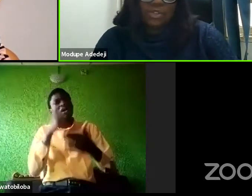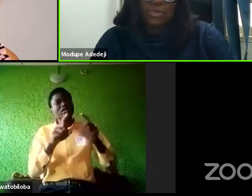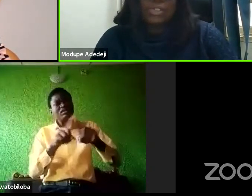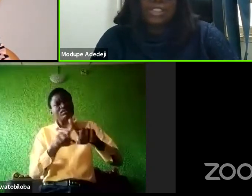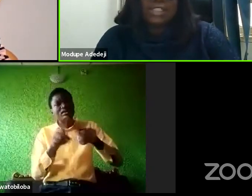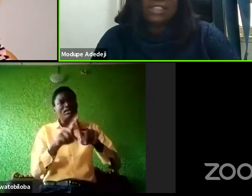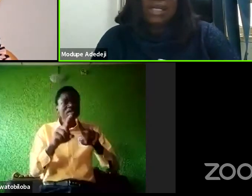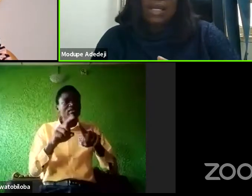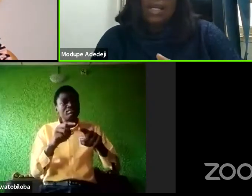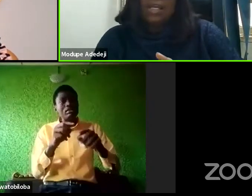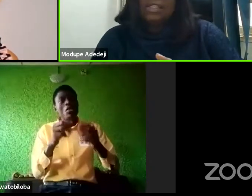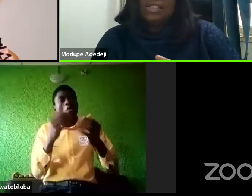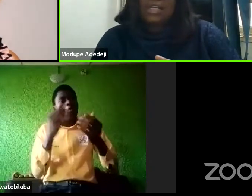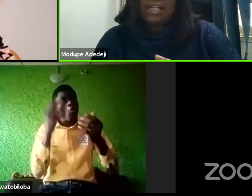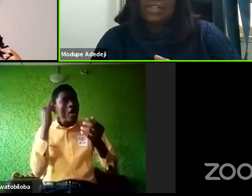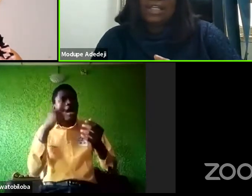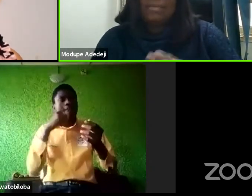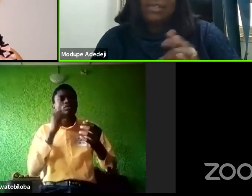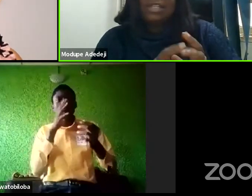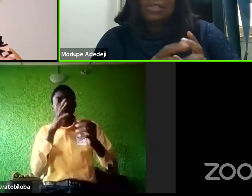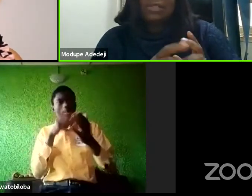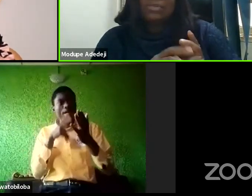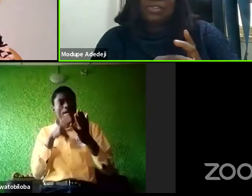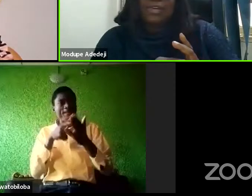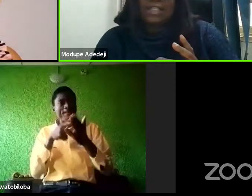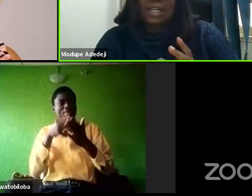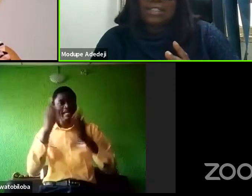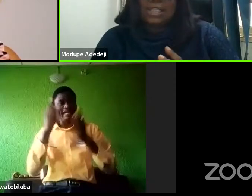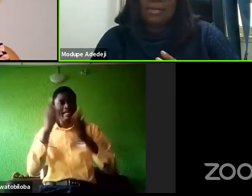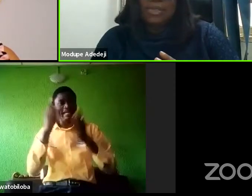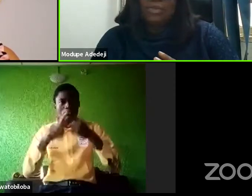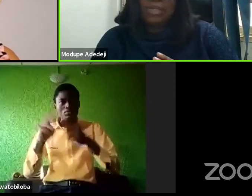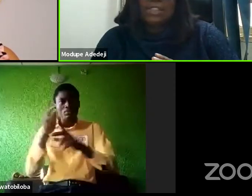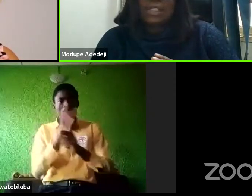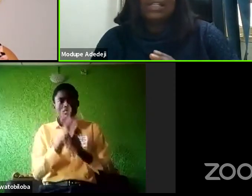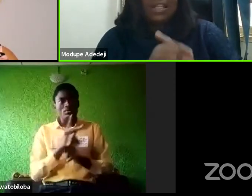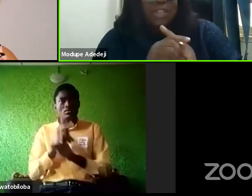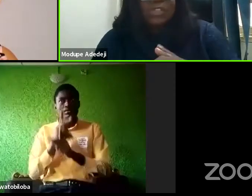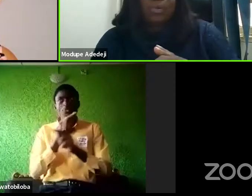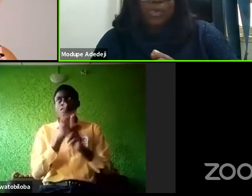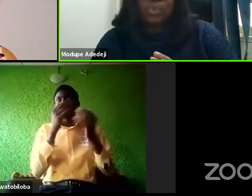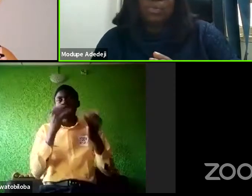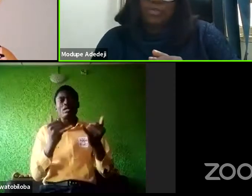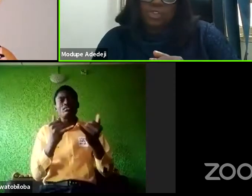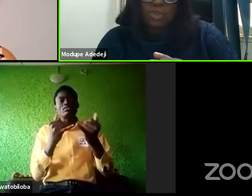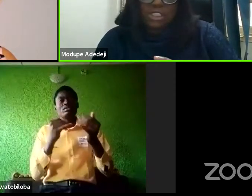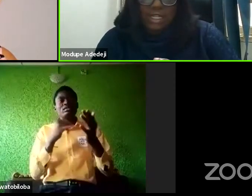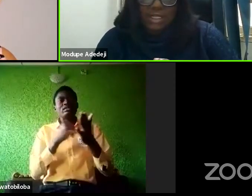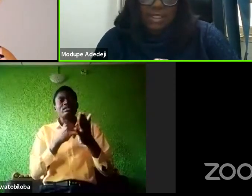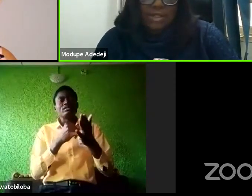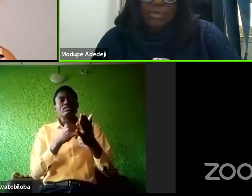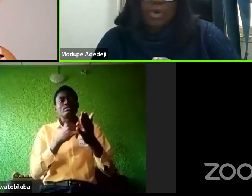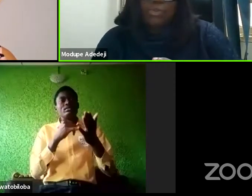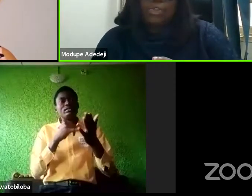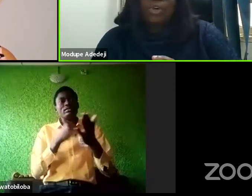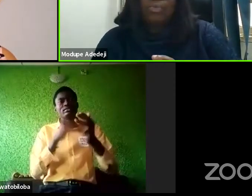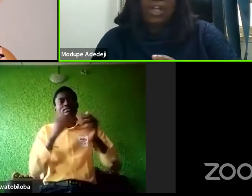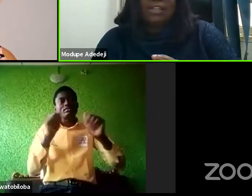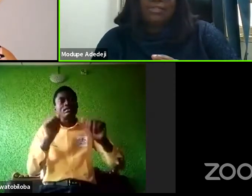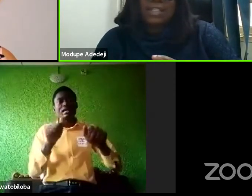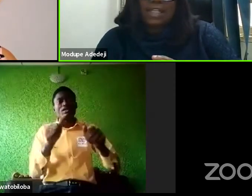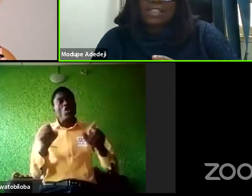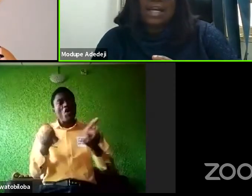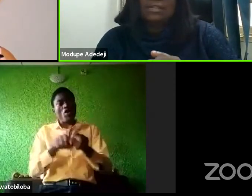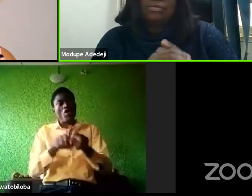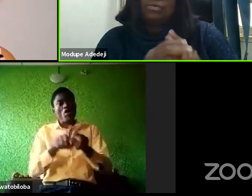pay attention to it? Yes. Is actually, let me start with the fact that it's actually supposed to be physiological, but we should not